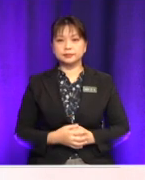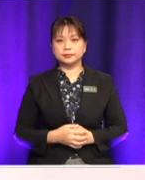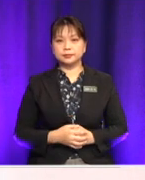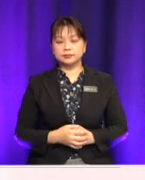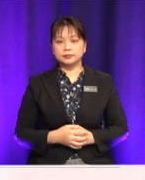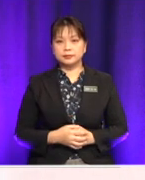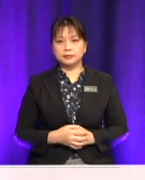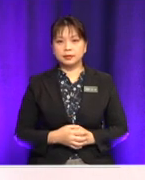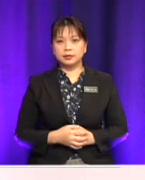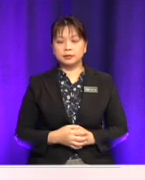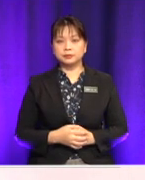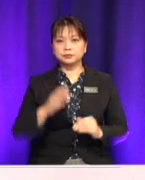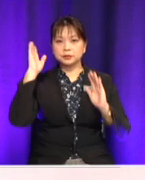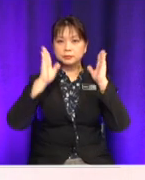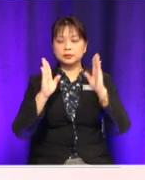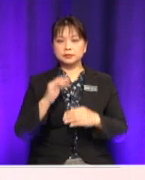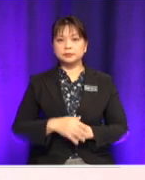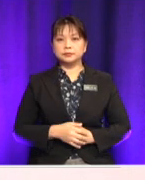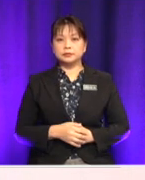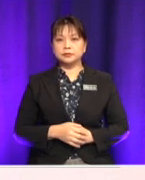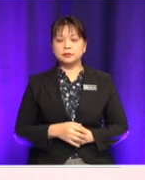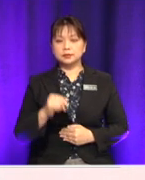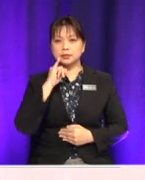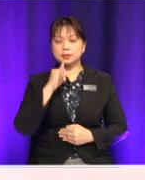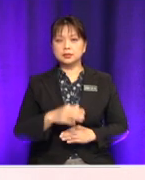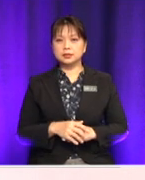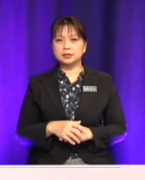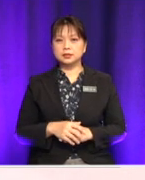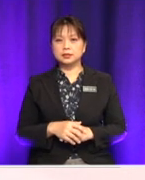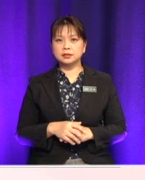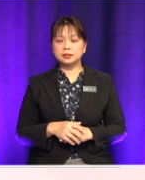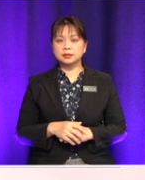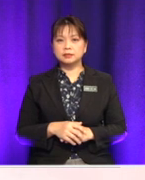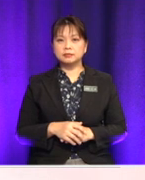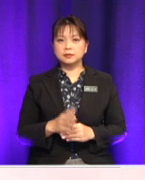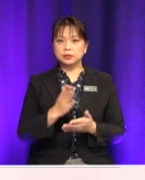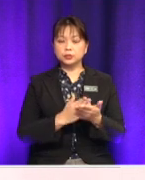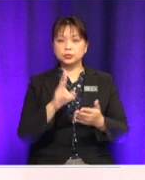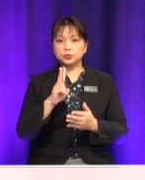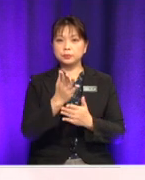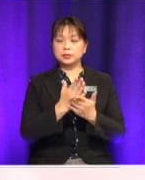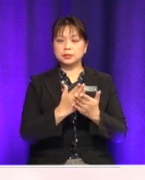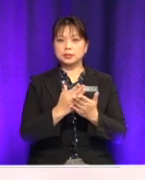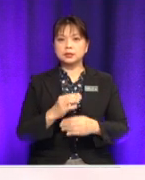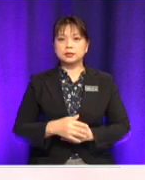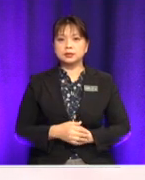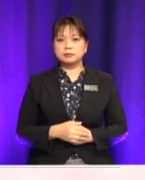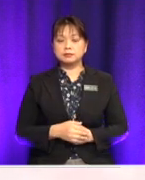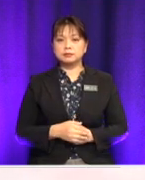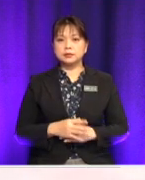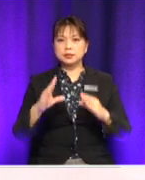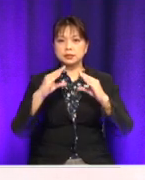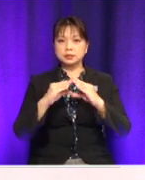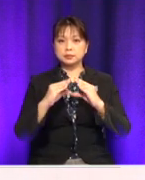2. Malaysia is divided into two parts, Peninsular Malaysia and the island of Borneo.